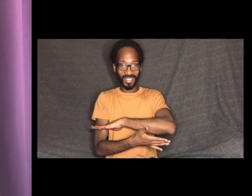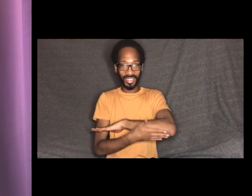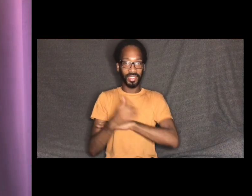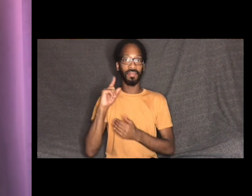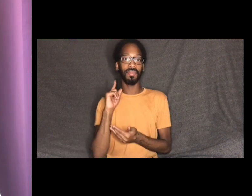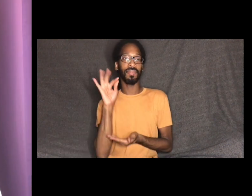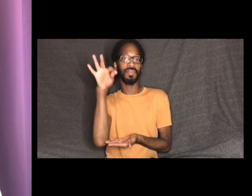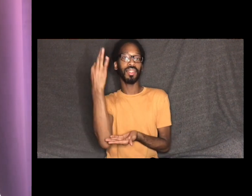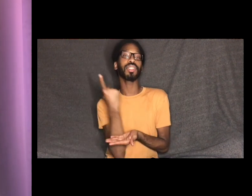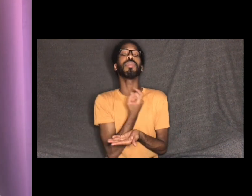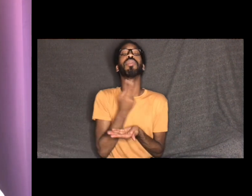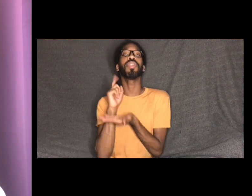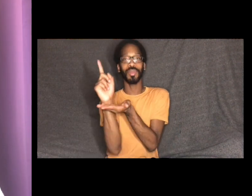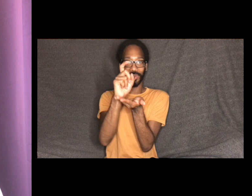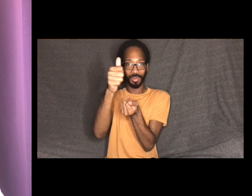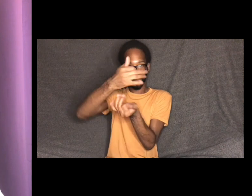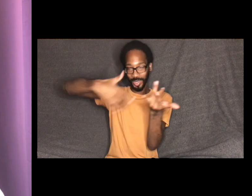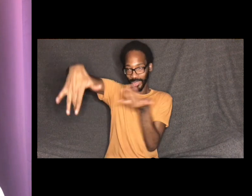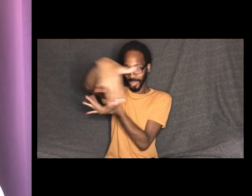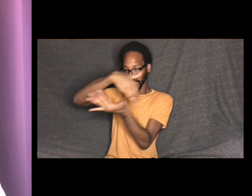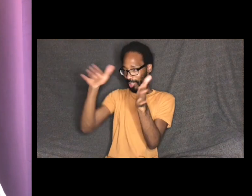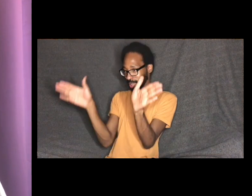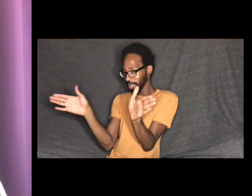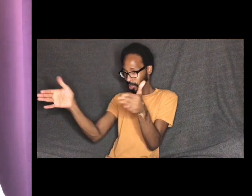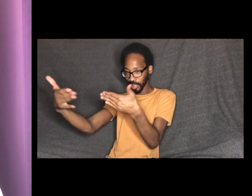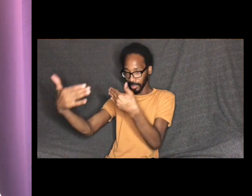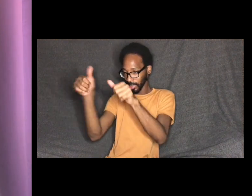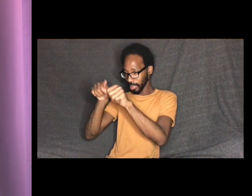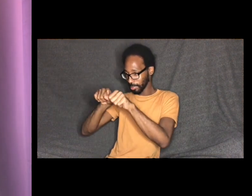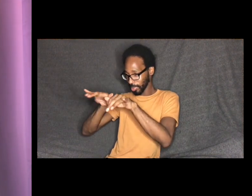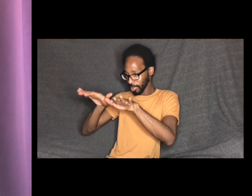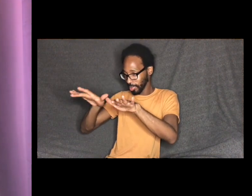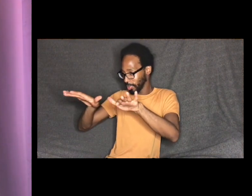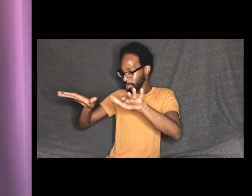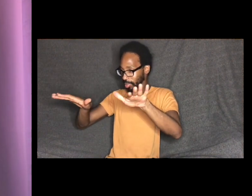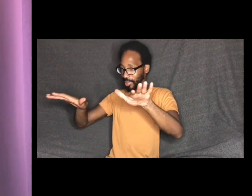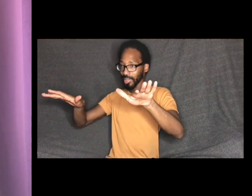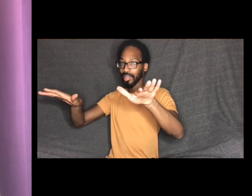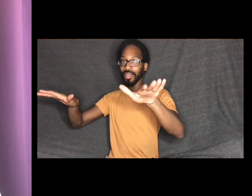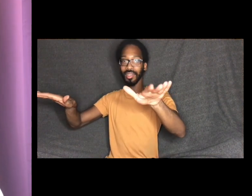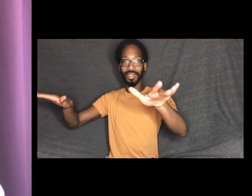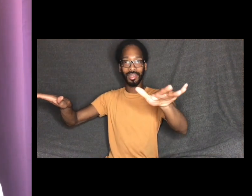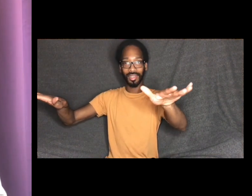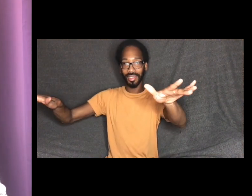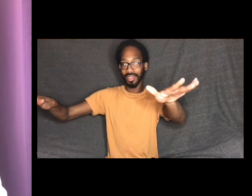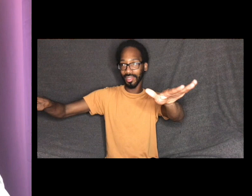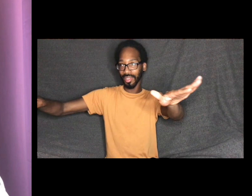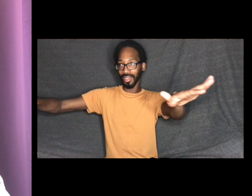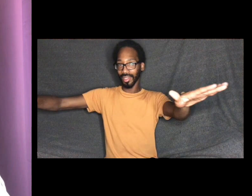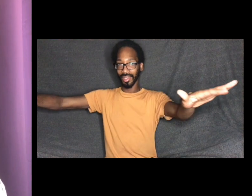I'm gonna squirt a French perfume around the room and revel in its lovely